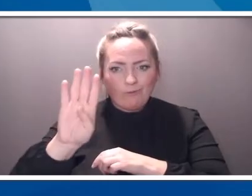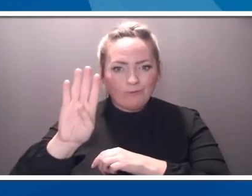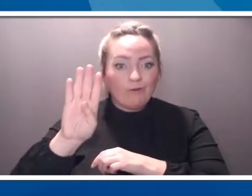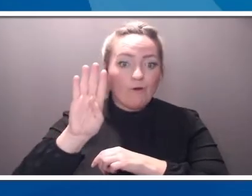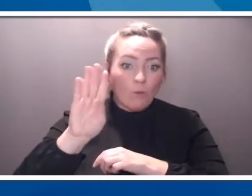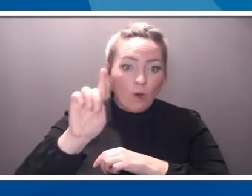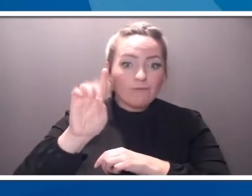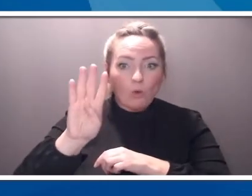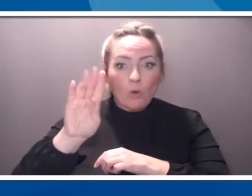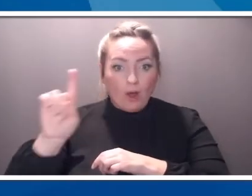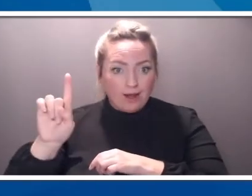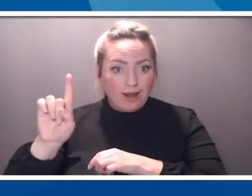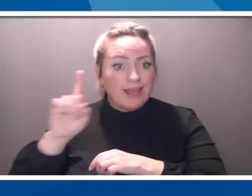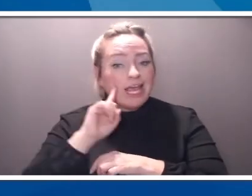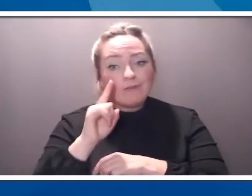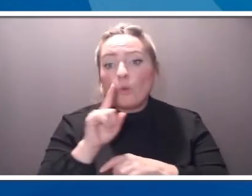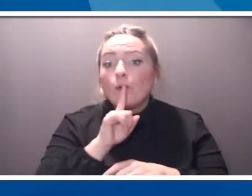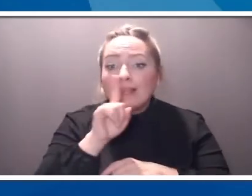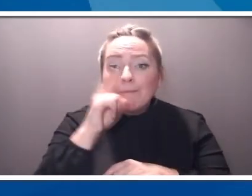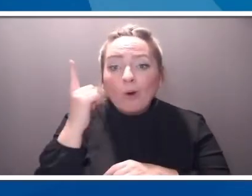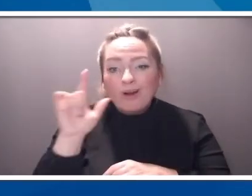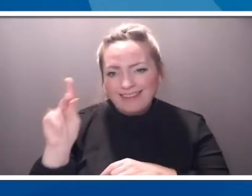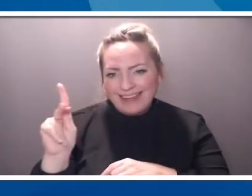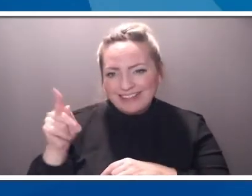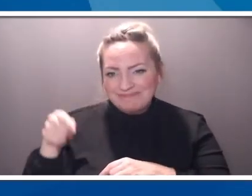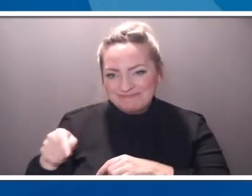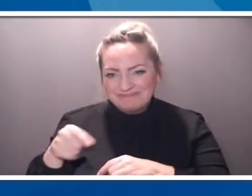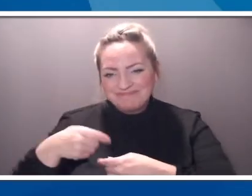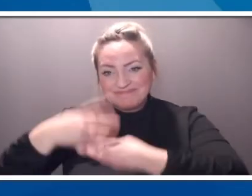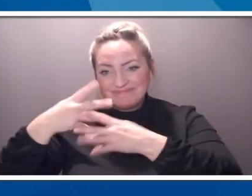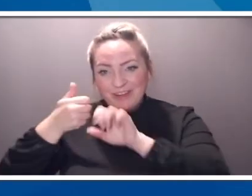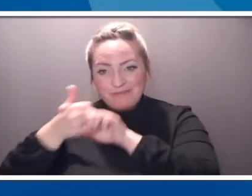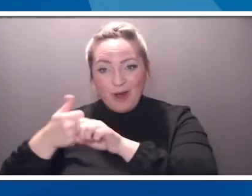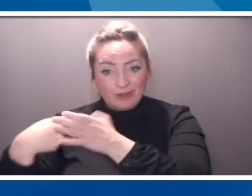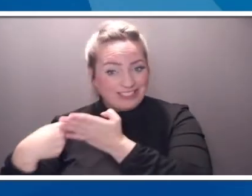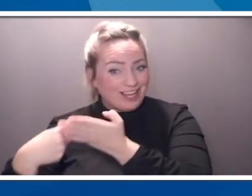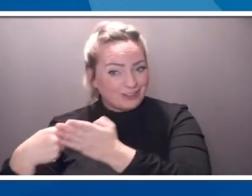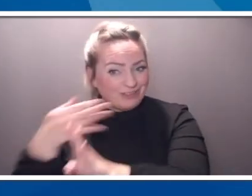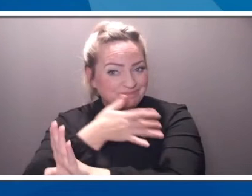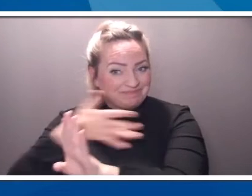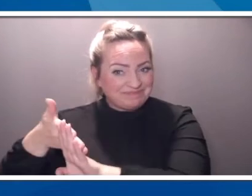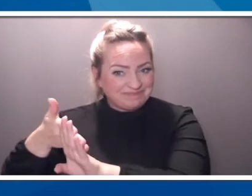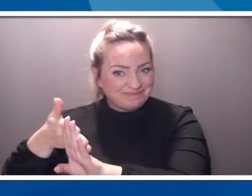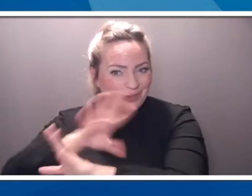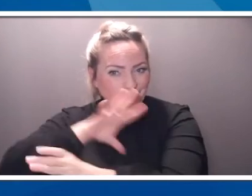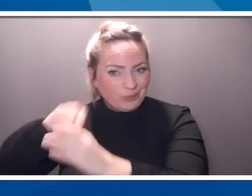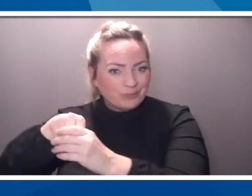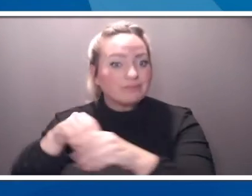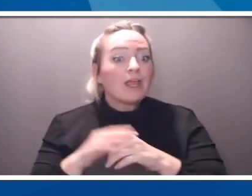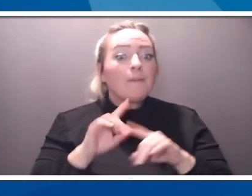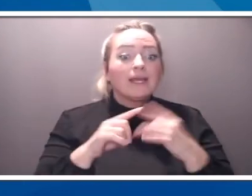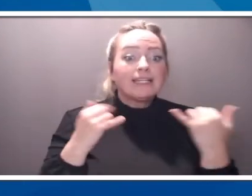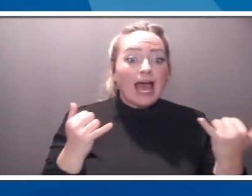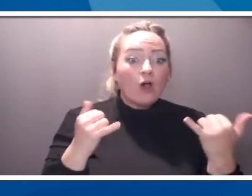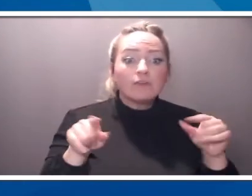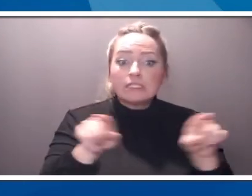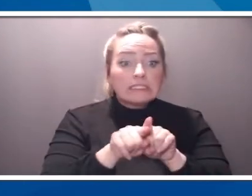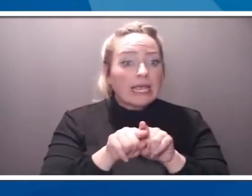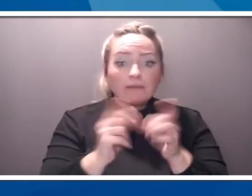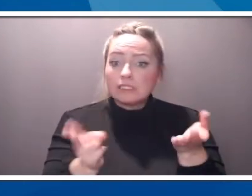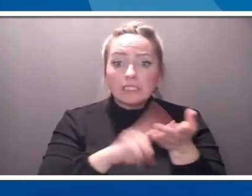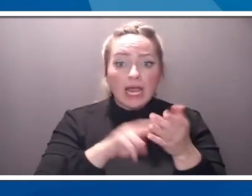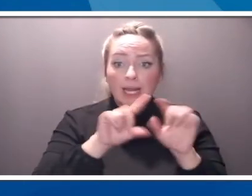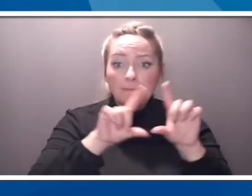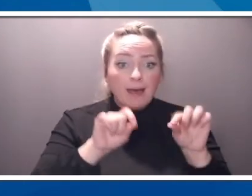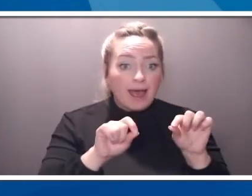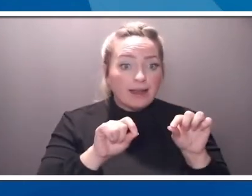document for 1.4.1. And if you're really bored, there's a link. You can actually follow the discussion that led to that. But